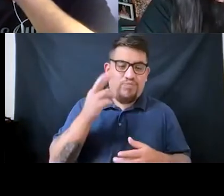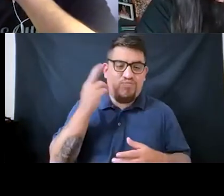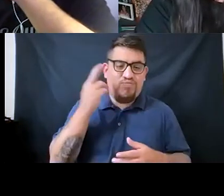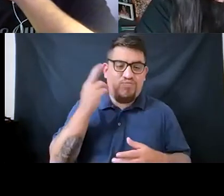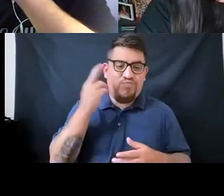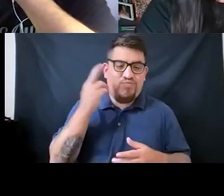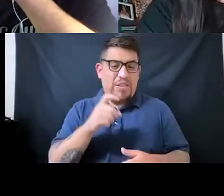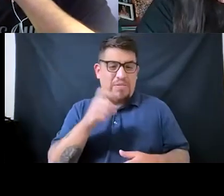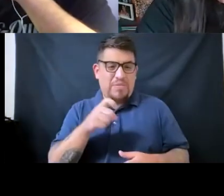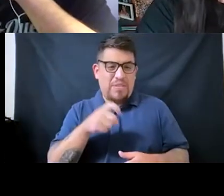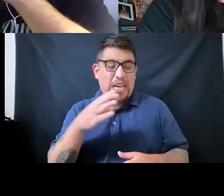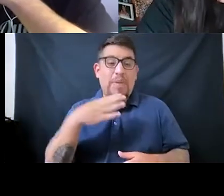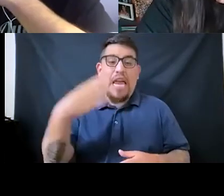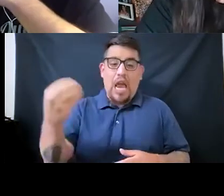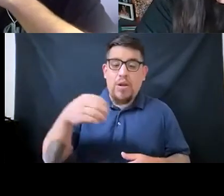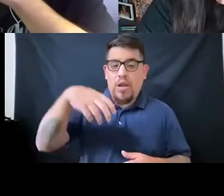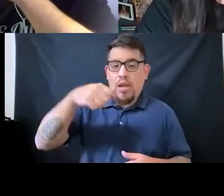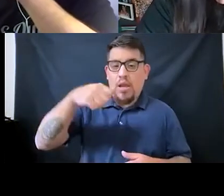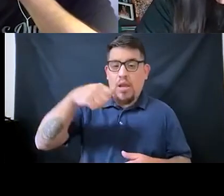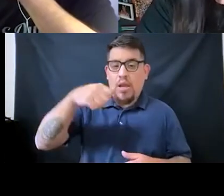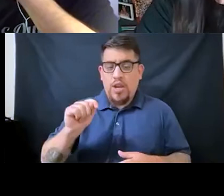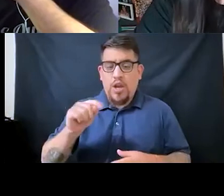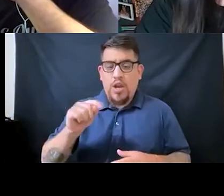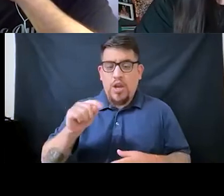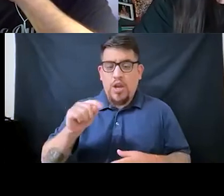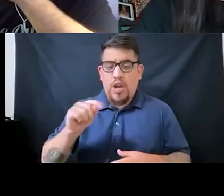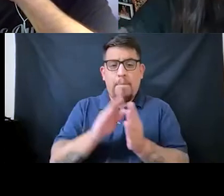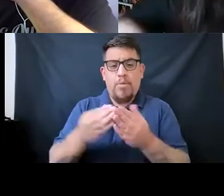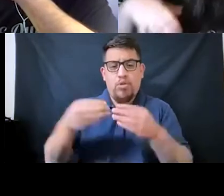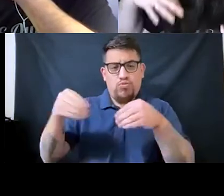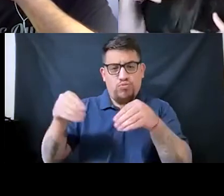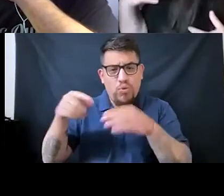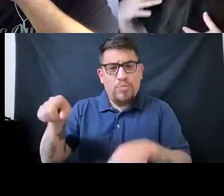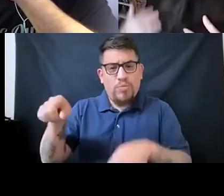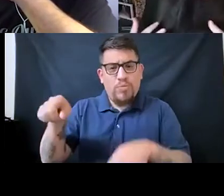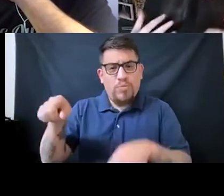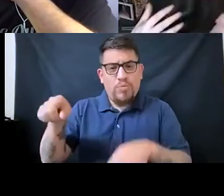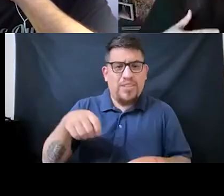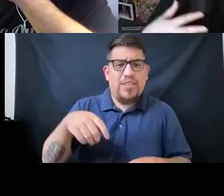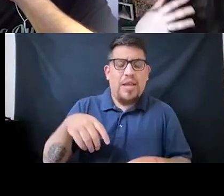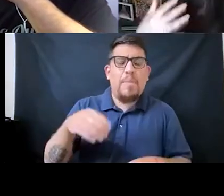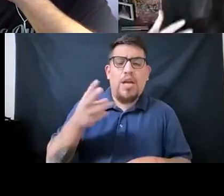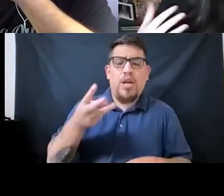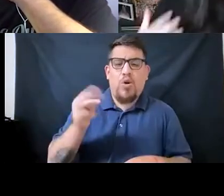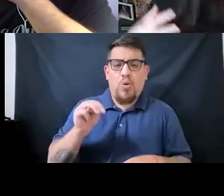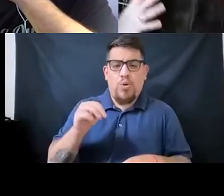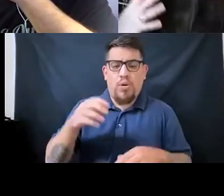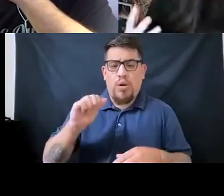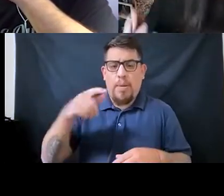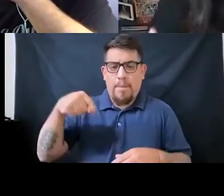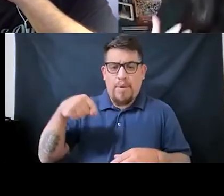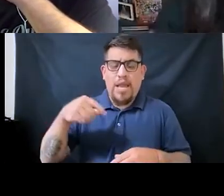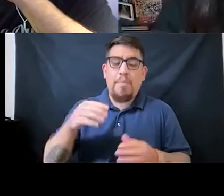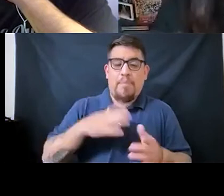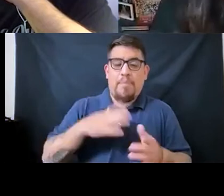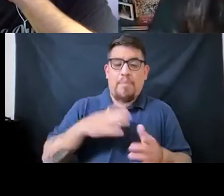need to get out of my apartment and go to a physical bookstore, because aside from like my own apartment and seeing like my friends who are like buying